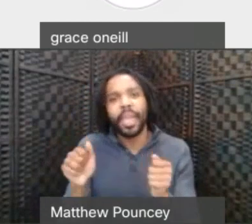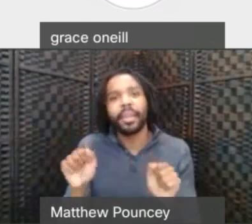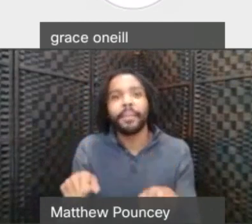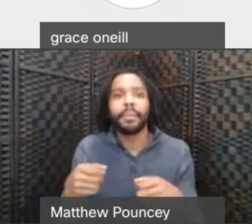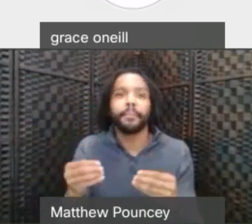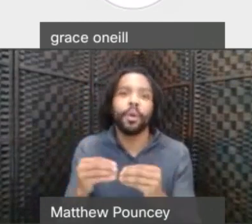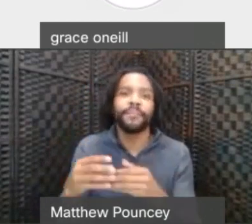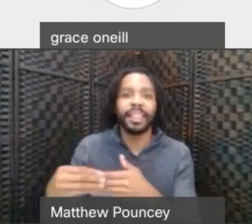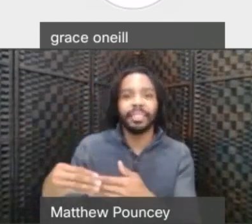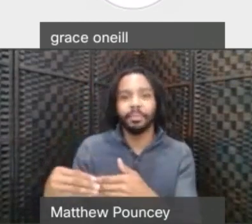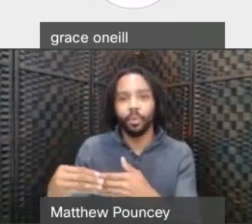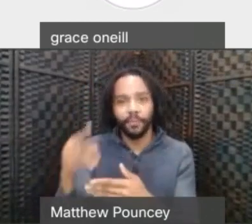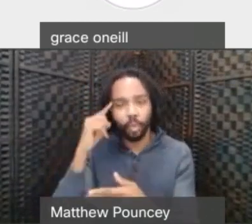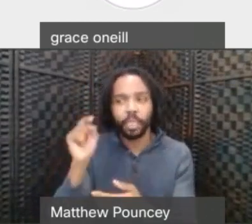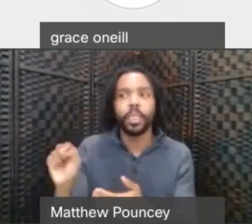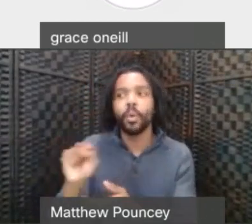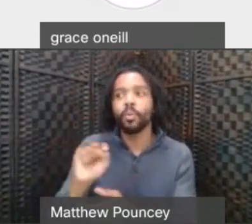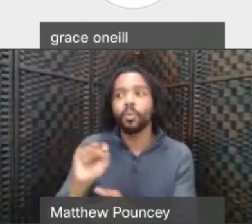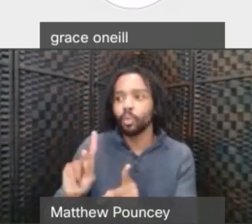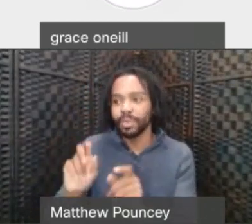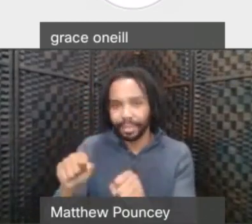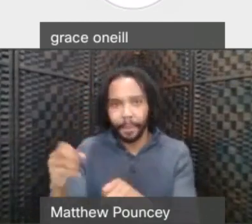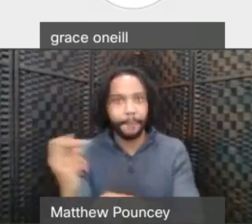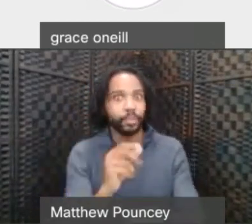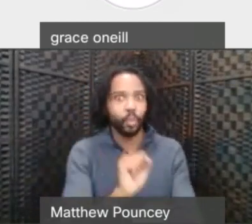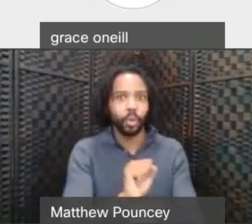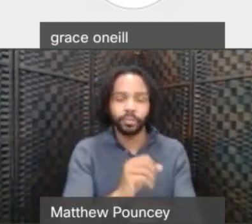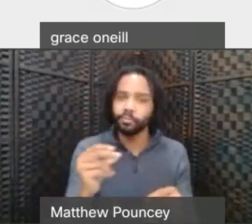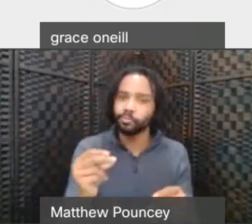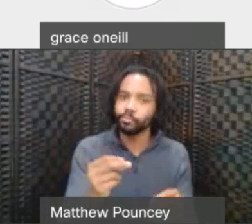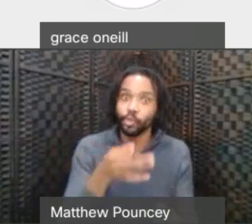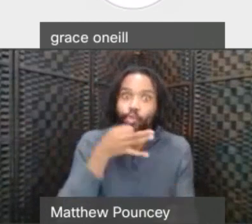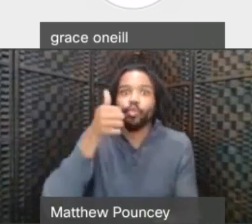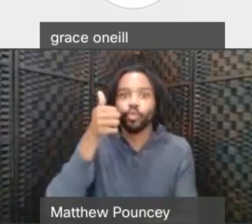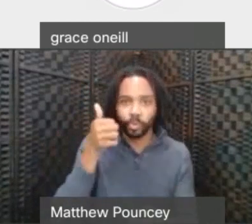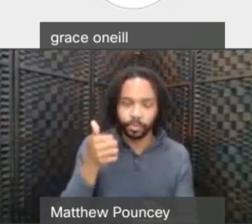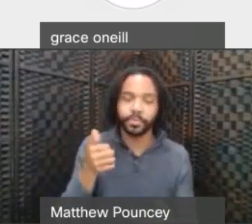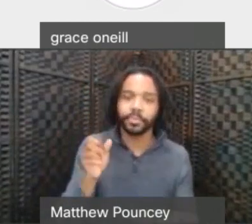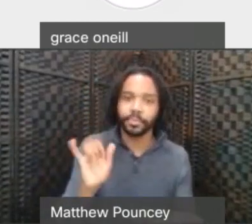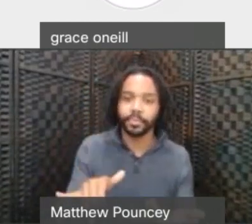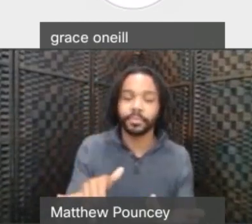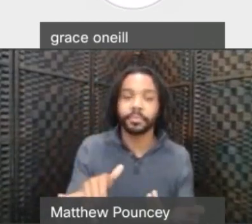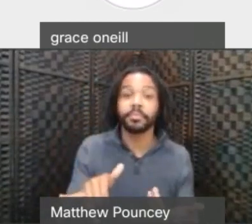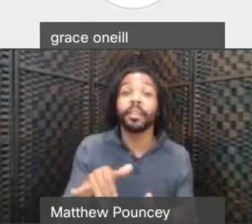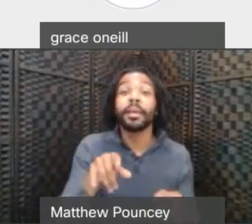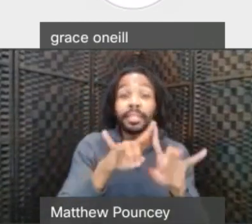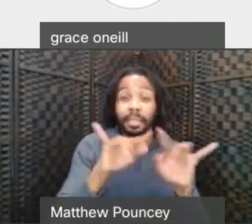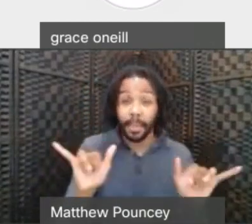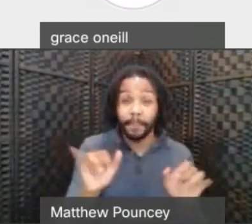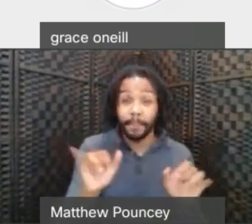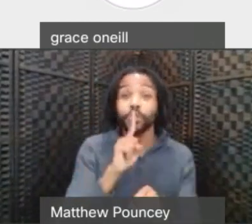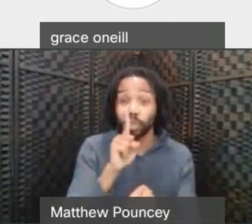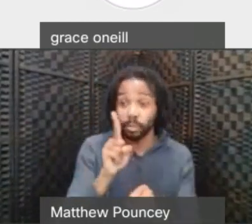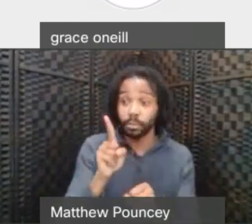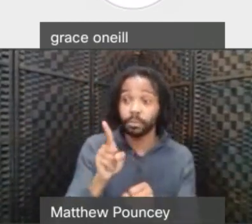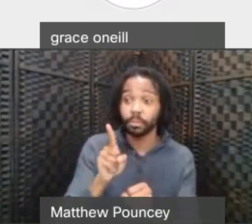putting certain protections in place, and also ensuring that all other necessary measures have been taken before you